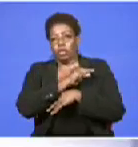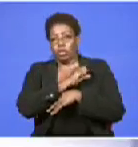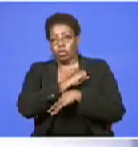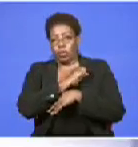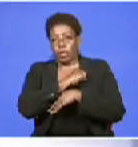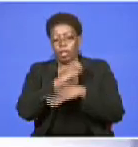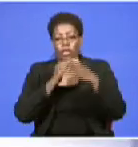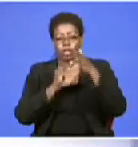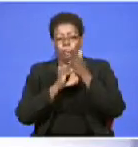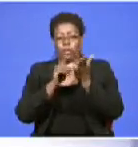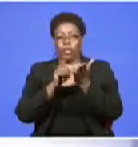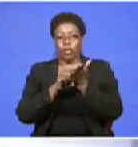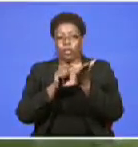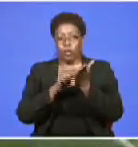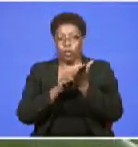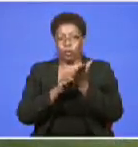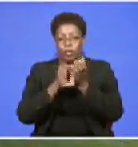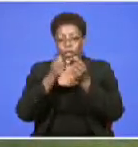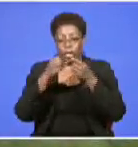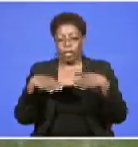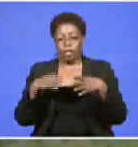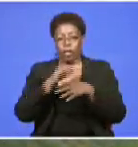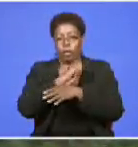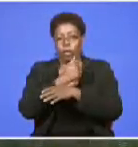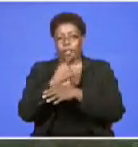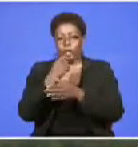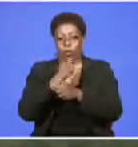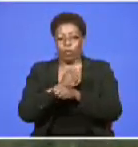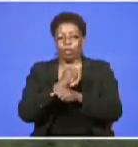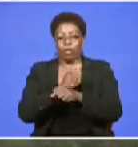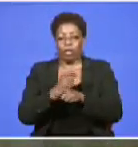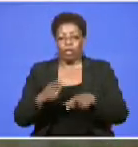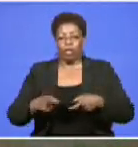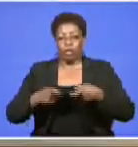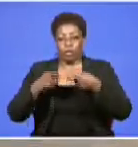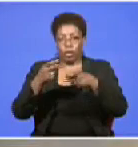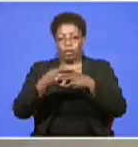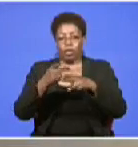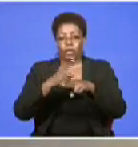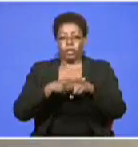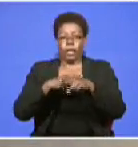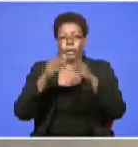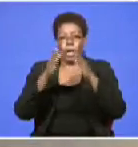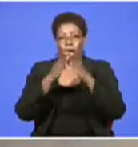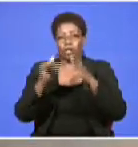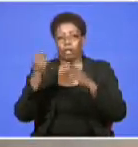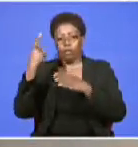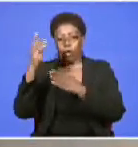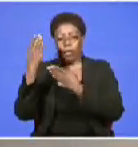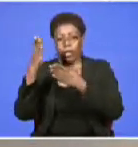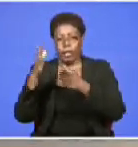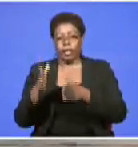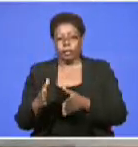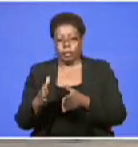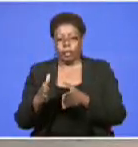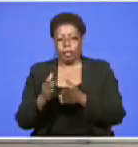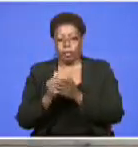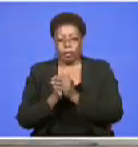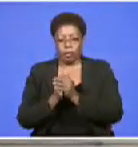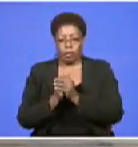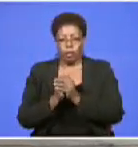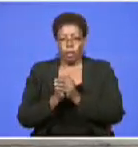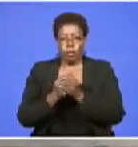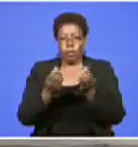Upping news, the Bahamas Disaster Reconstruction Authority says it's working to provide temporary housing solutions for Bahamians displaced by